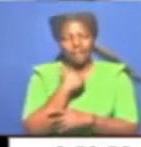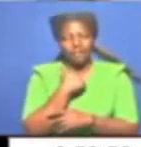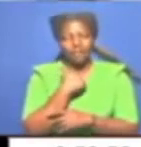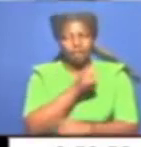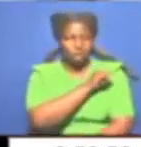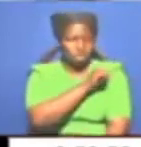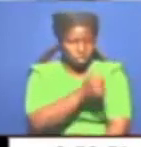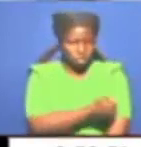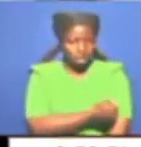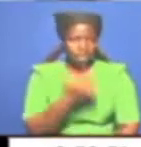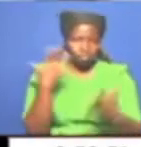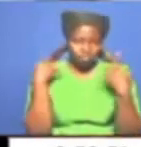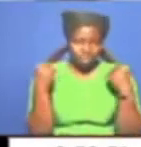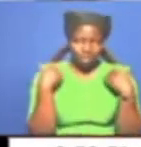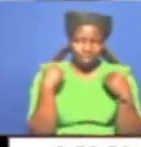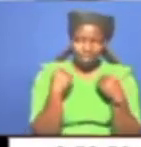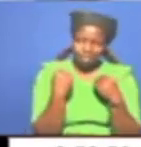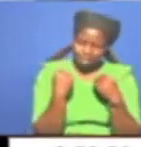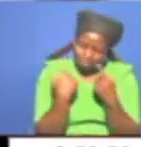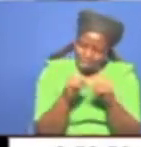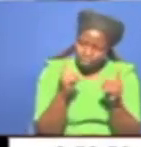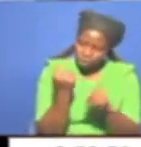as authorized under the Constitution.